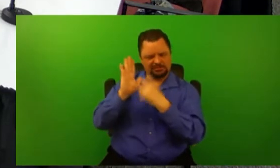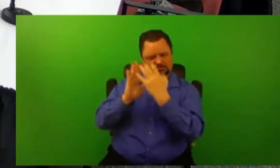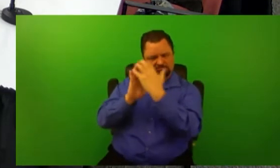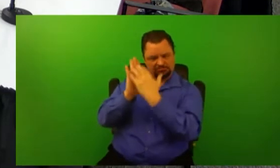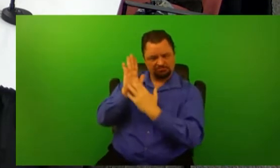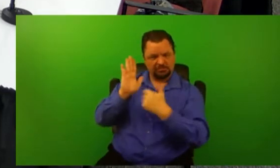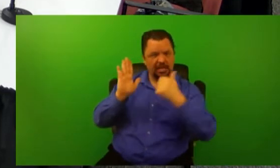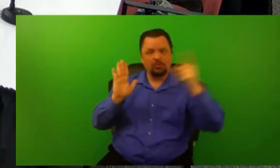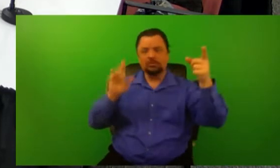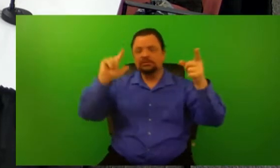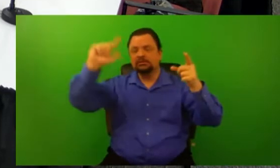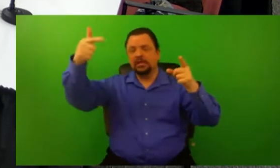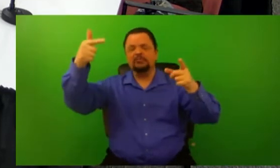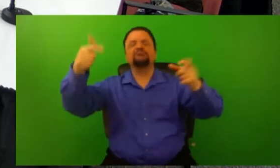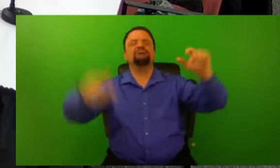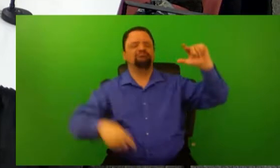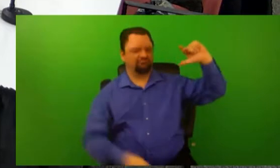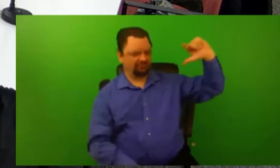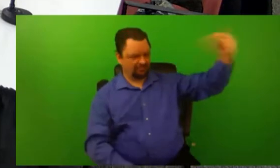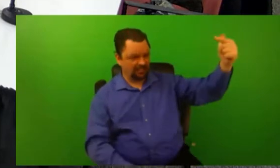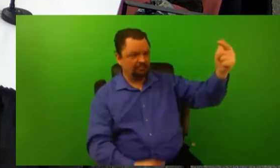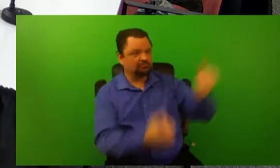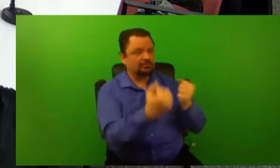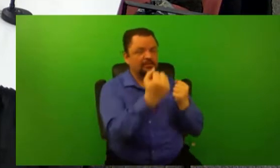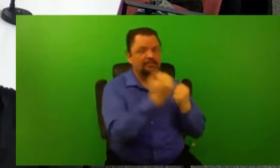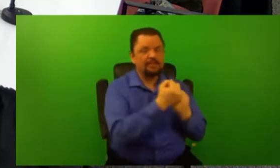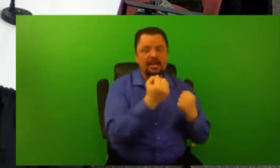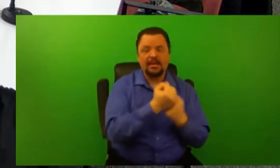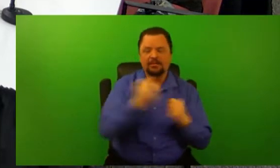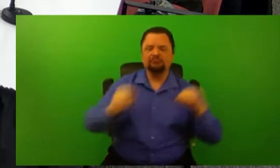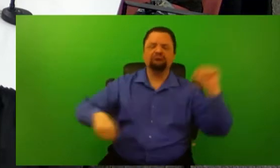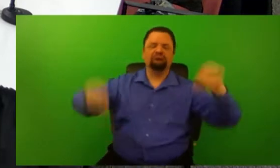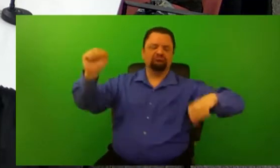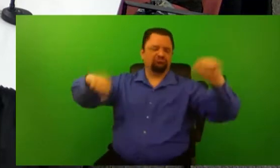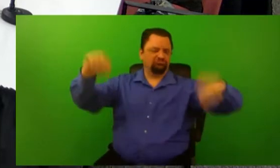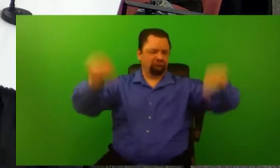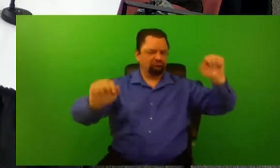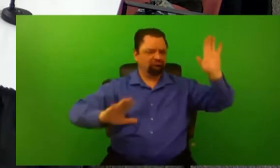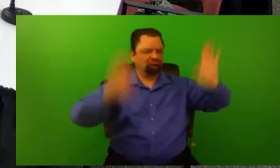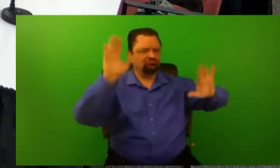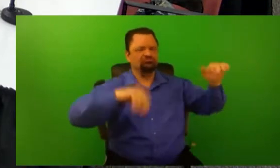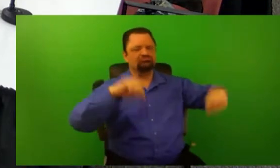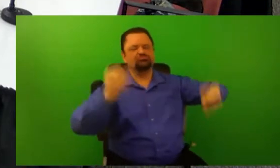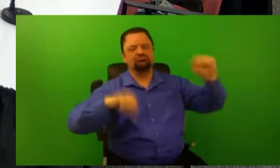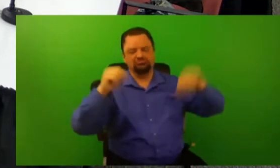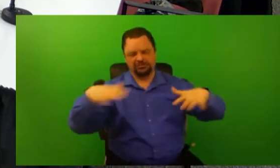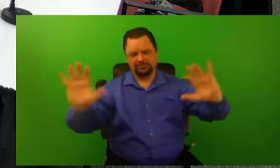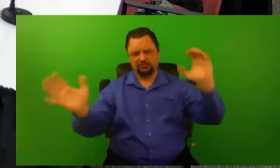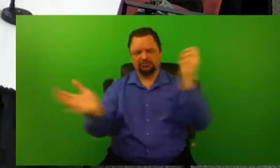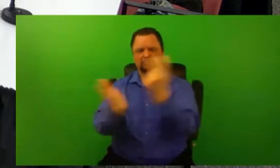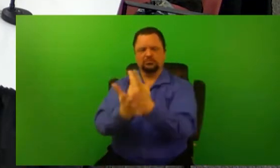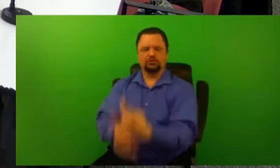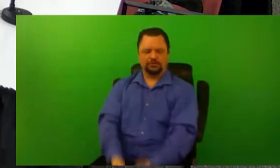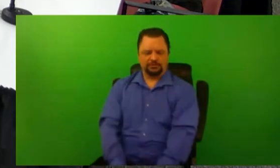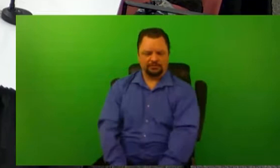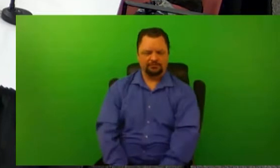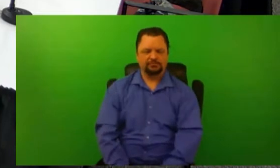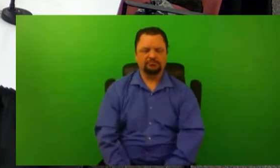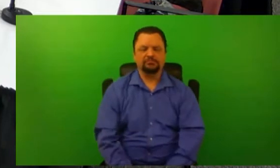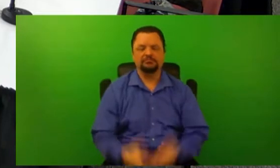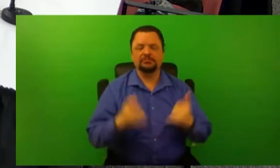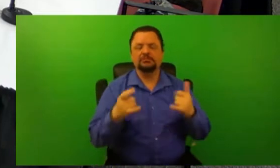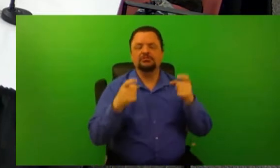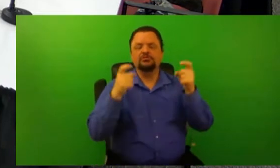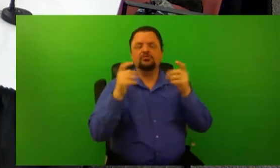Second? Go ahead. Okay. All in favor? Aye. Aye. Aye. Okay. And we get to the